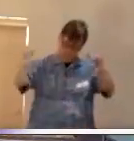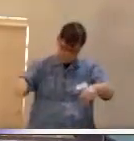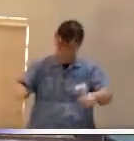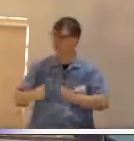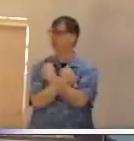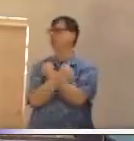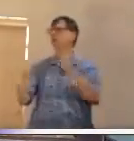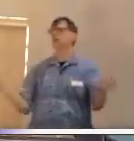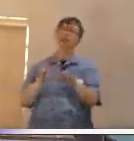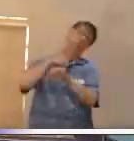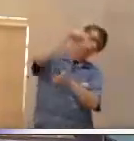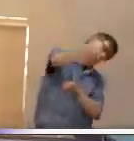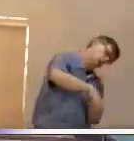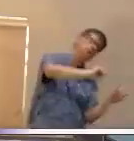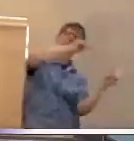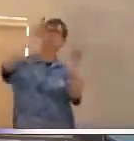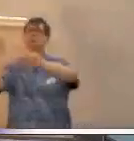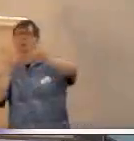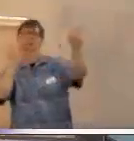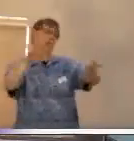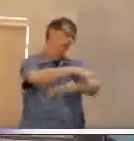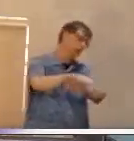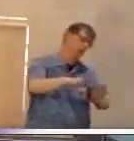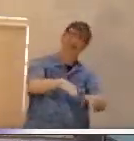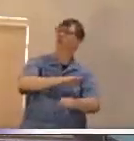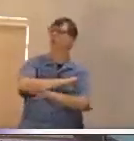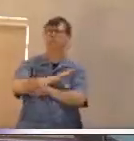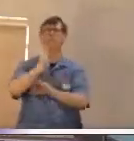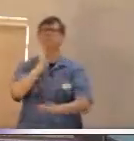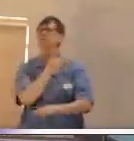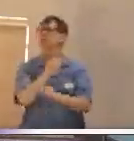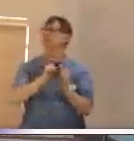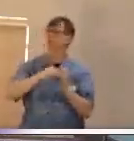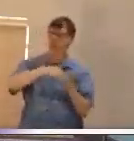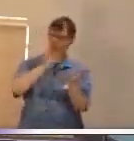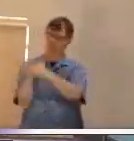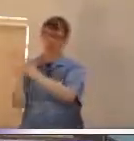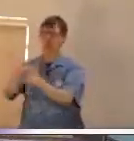release it and toss it into the wind for it to never be returned again, and so it is.